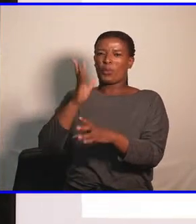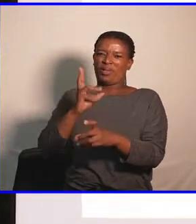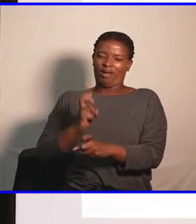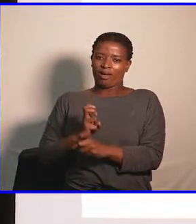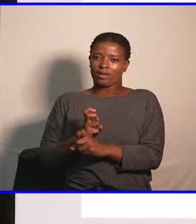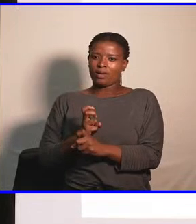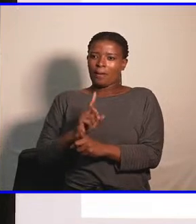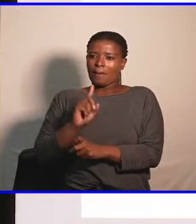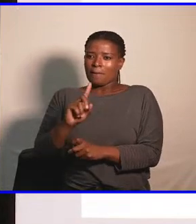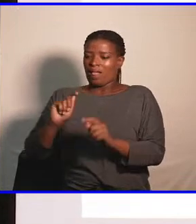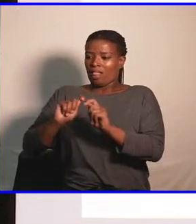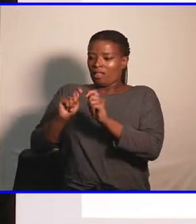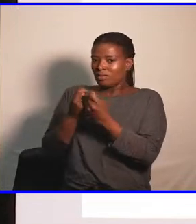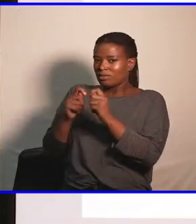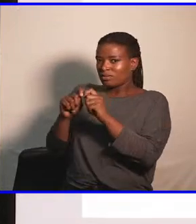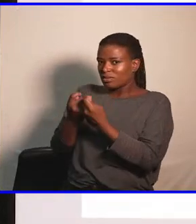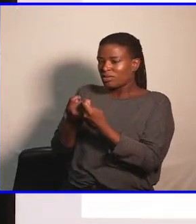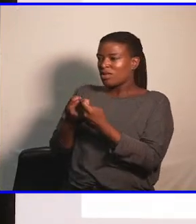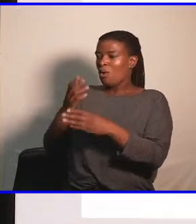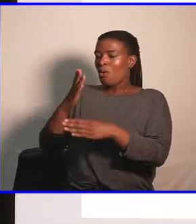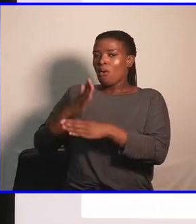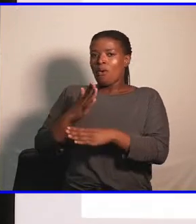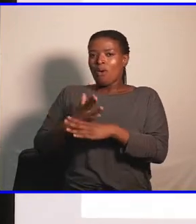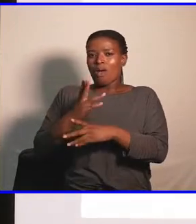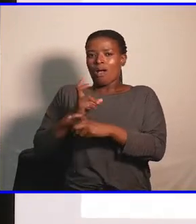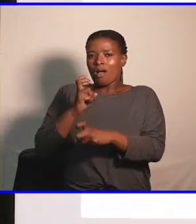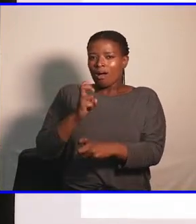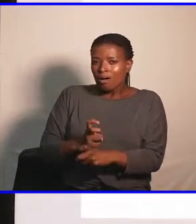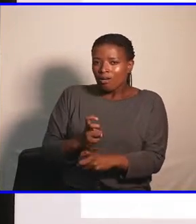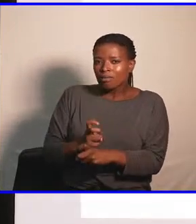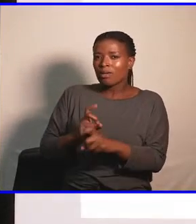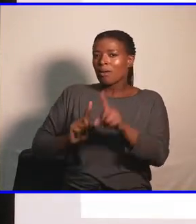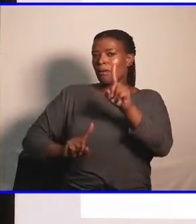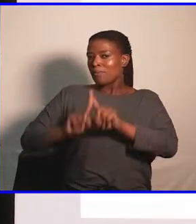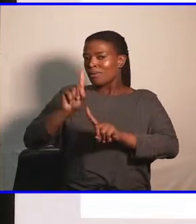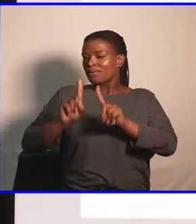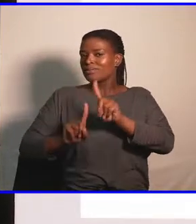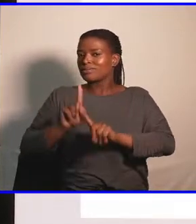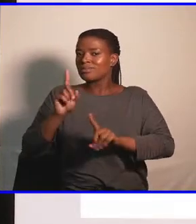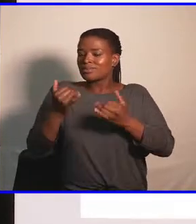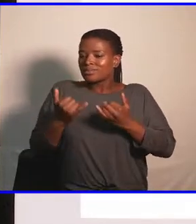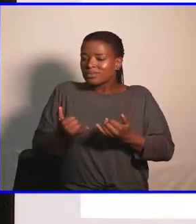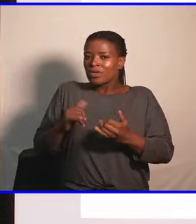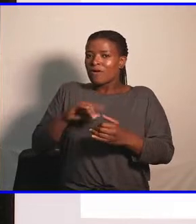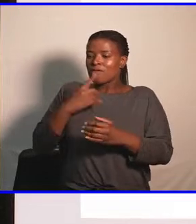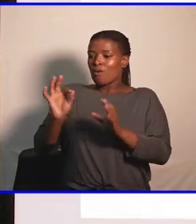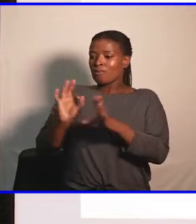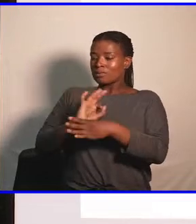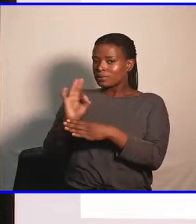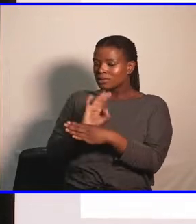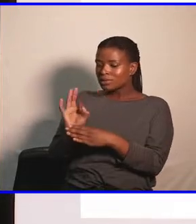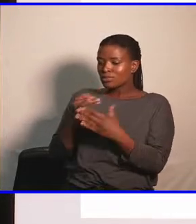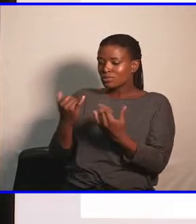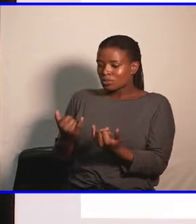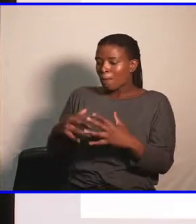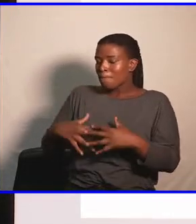teams who have worked under pressure to successfully bring together today the arrangements leading up to